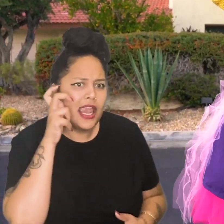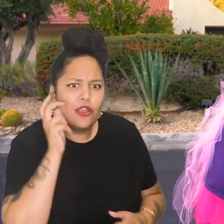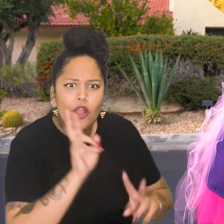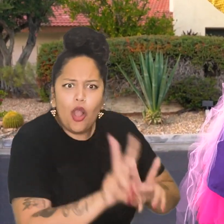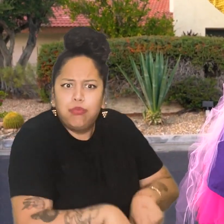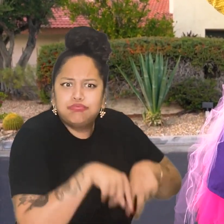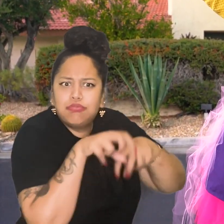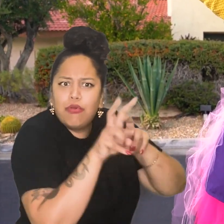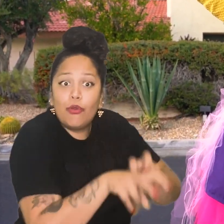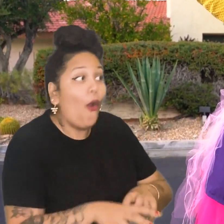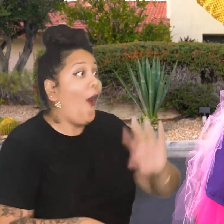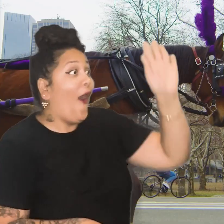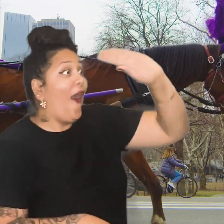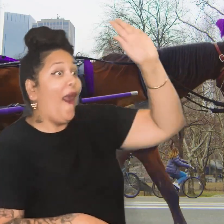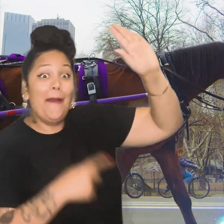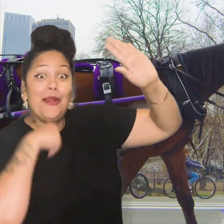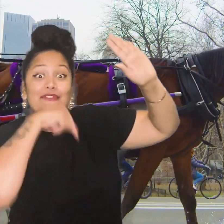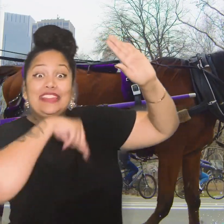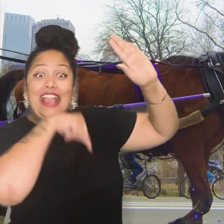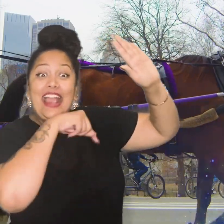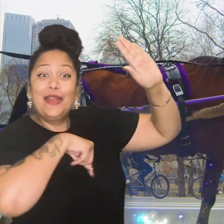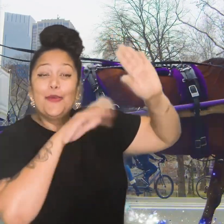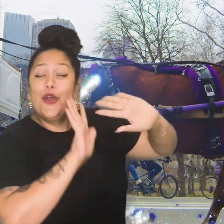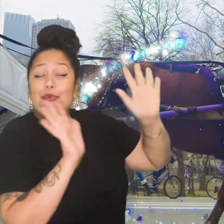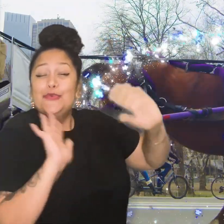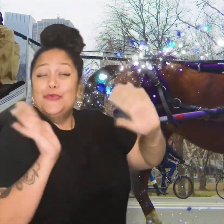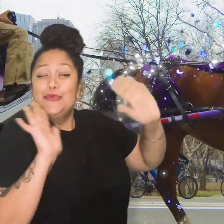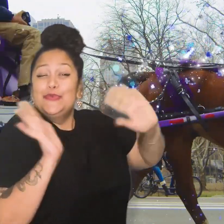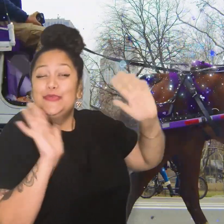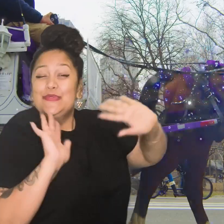Over here, yoo-hoo.